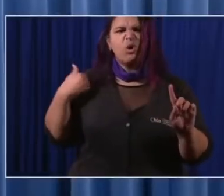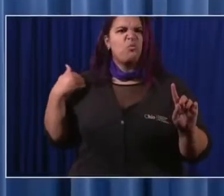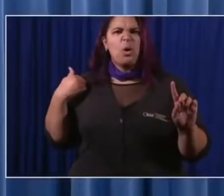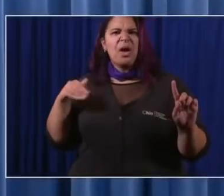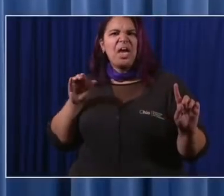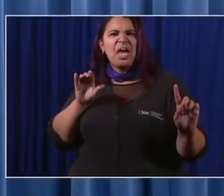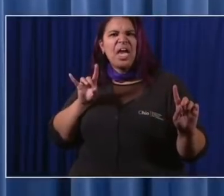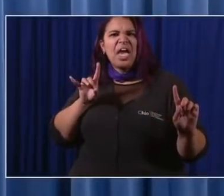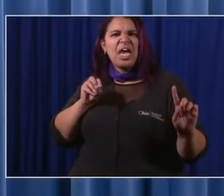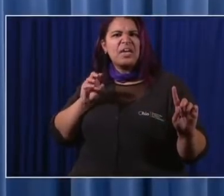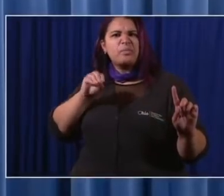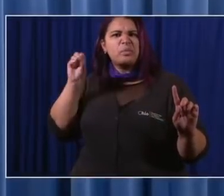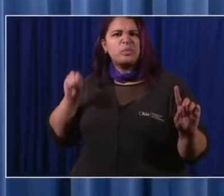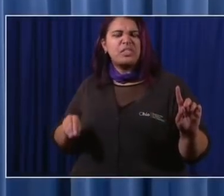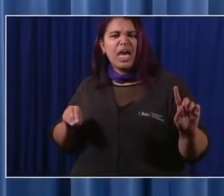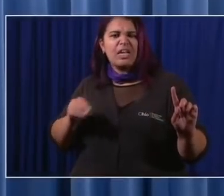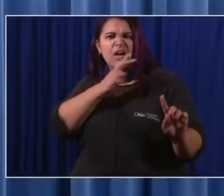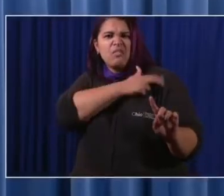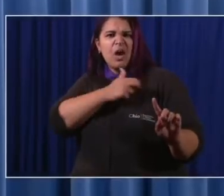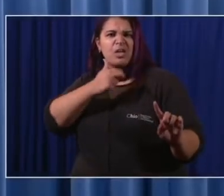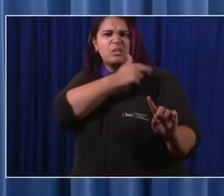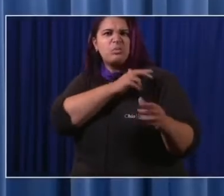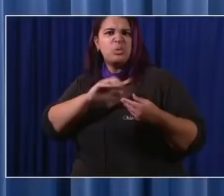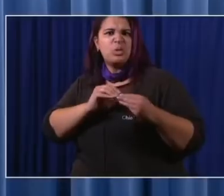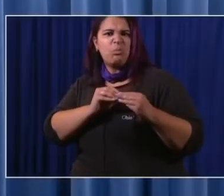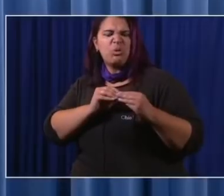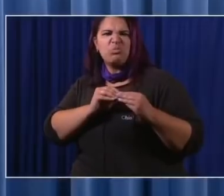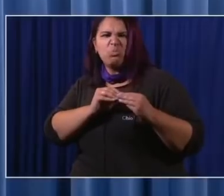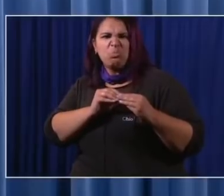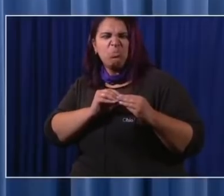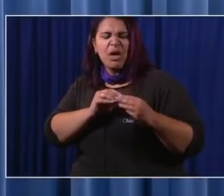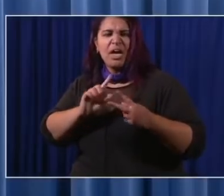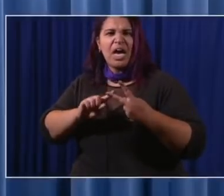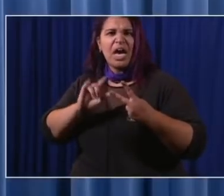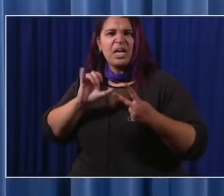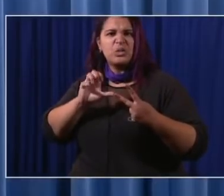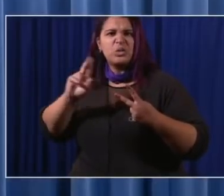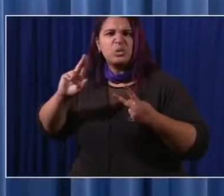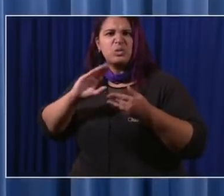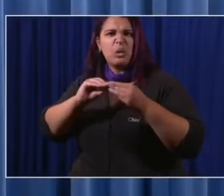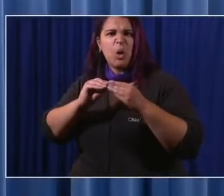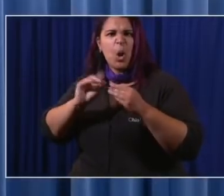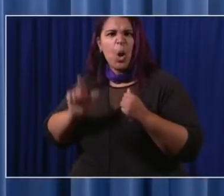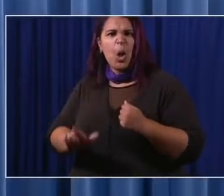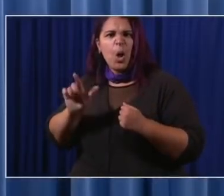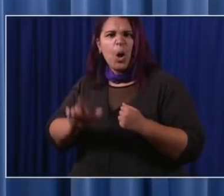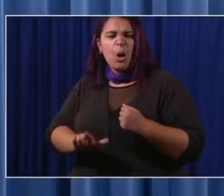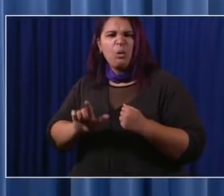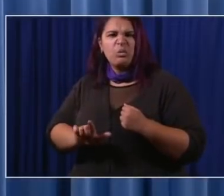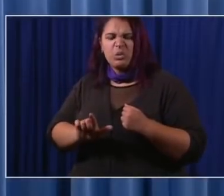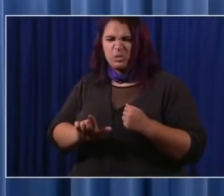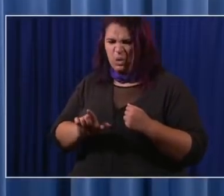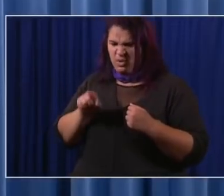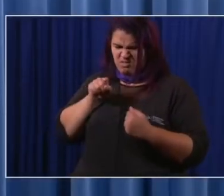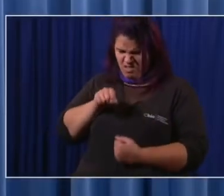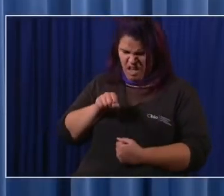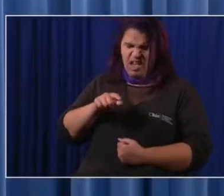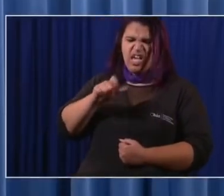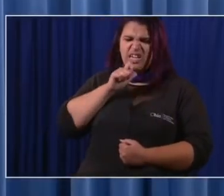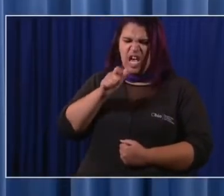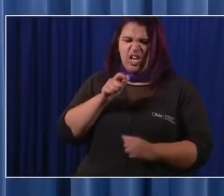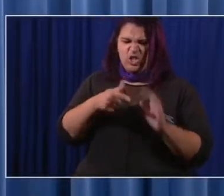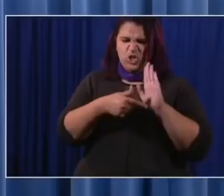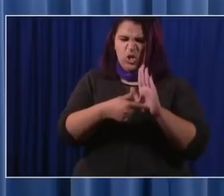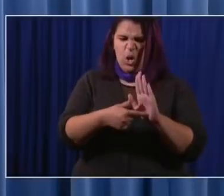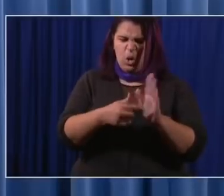COVID-specific ICU utilization was under 10% in all 7 counties. This does not reflect a pandemic or epidemic environment, yet